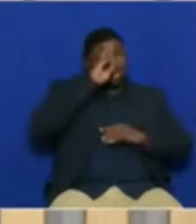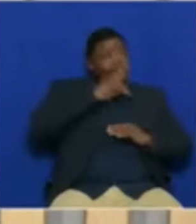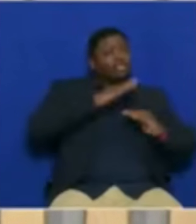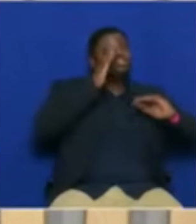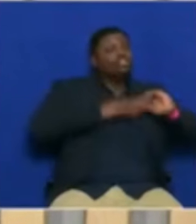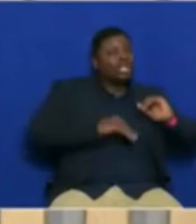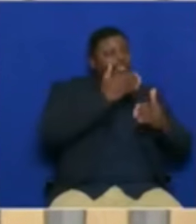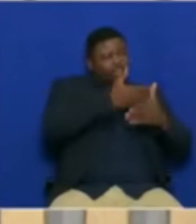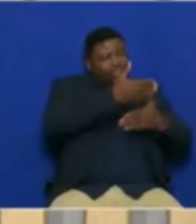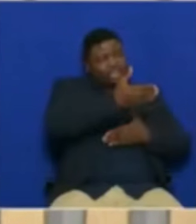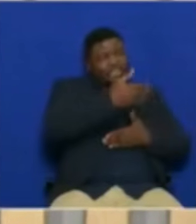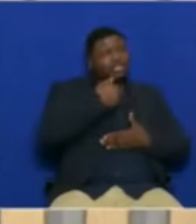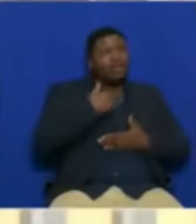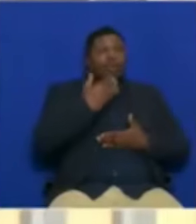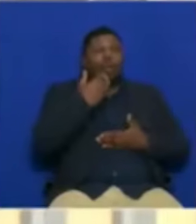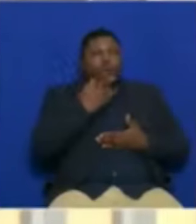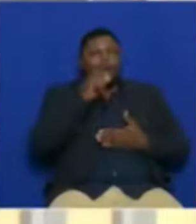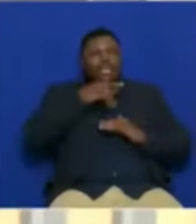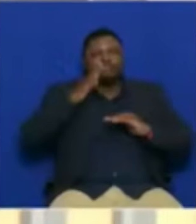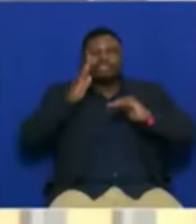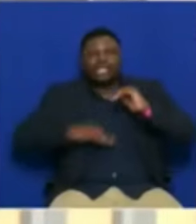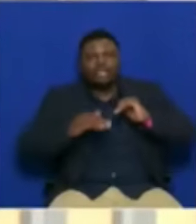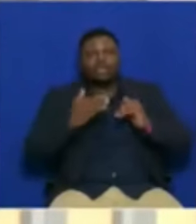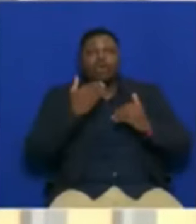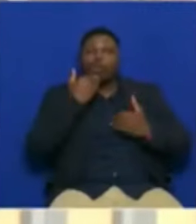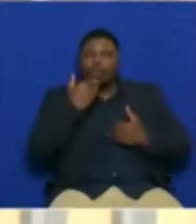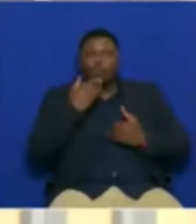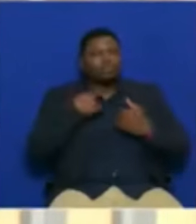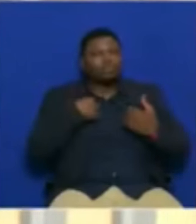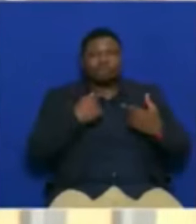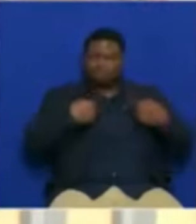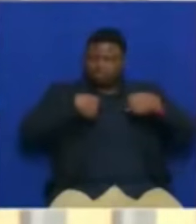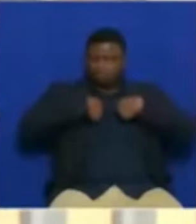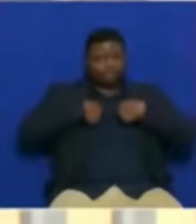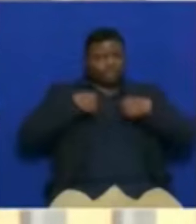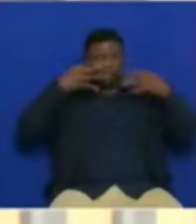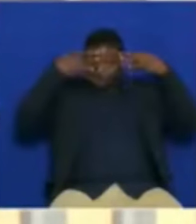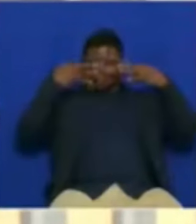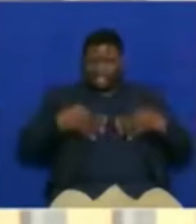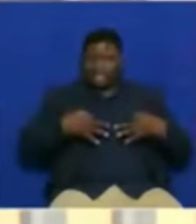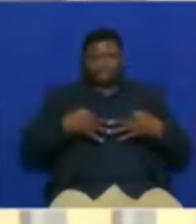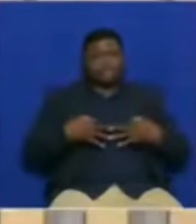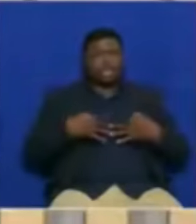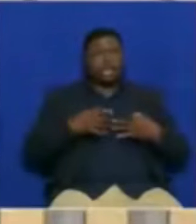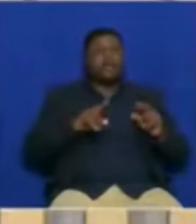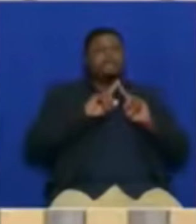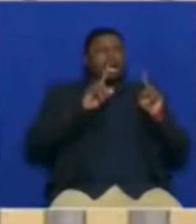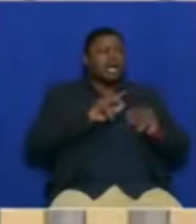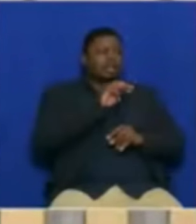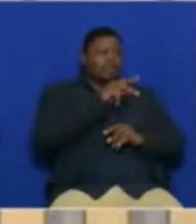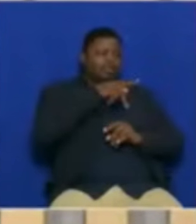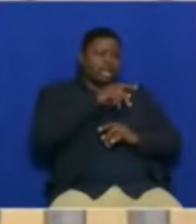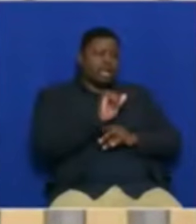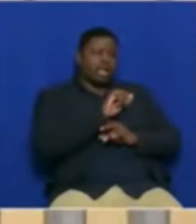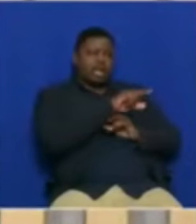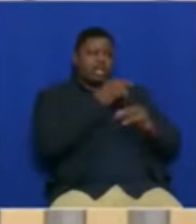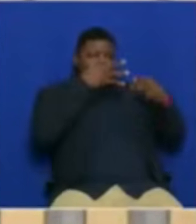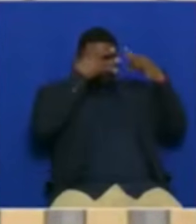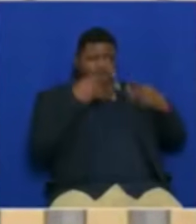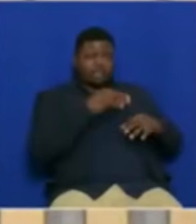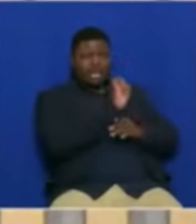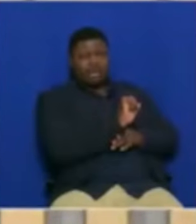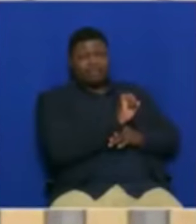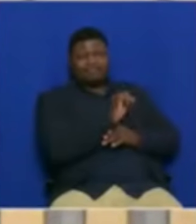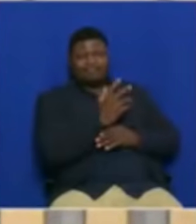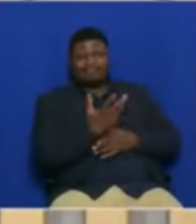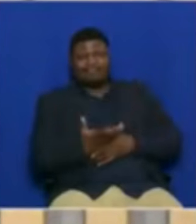charged, what charge is there. I don't. That is at the prosecutor's door. They make that determination. So I'm prepared to